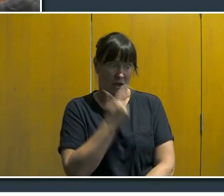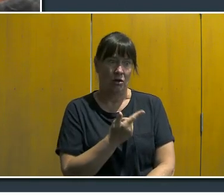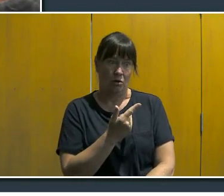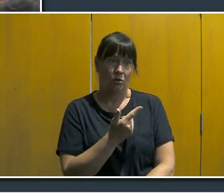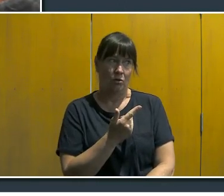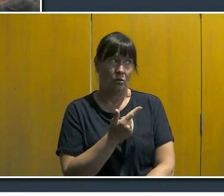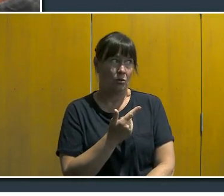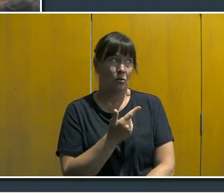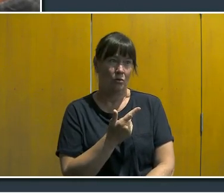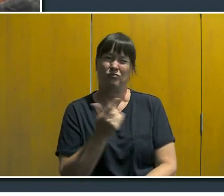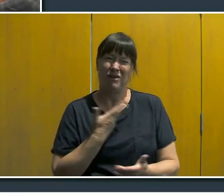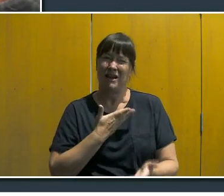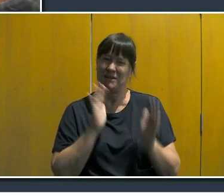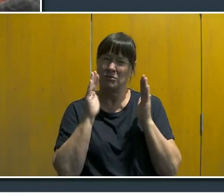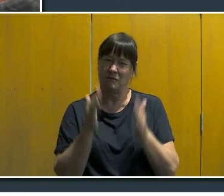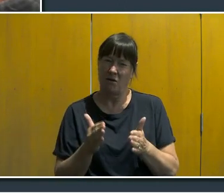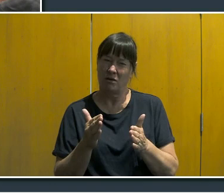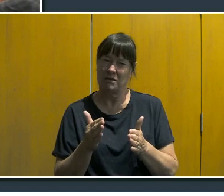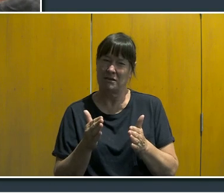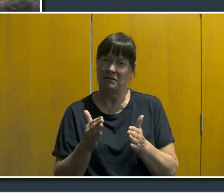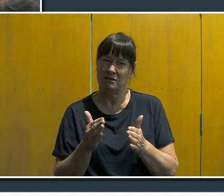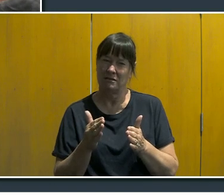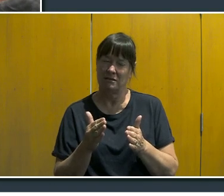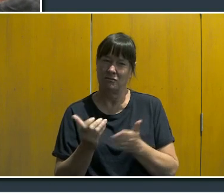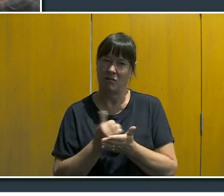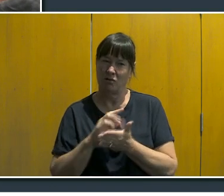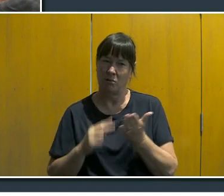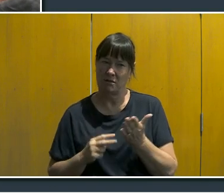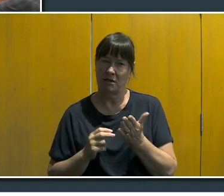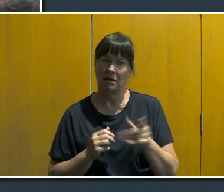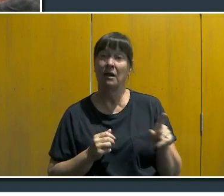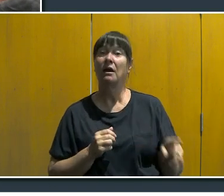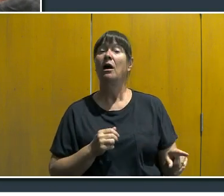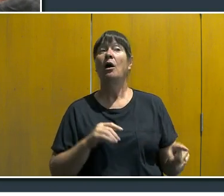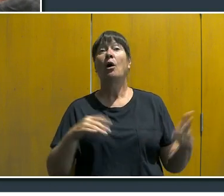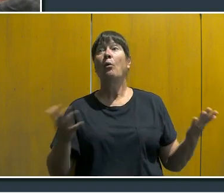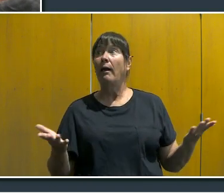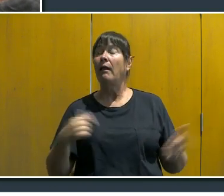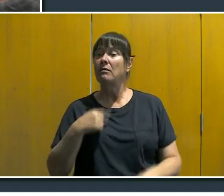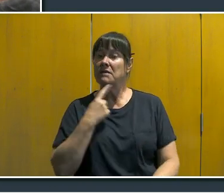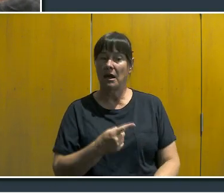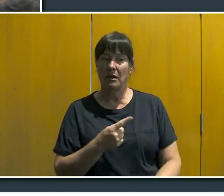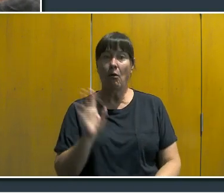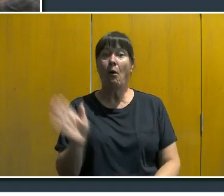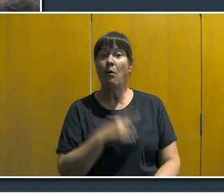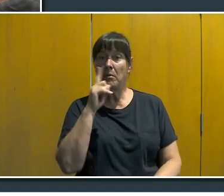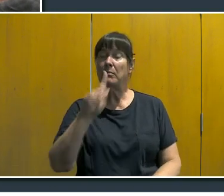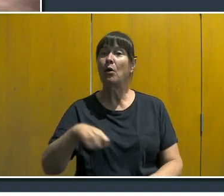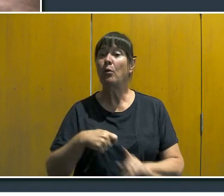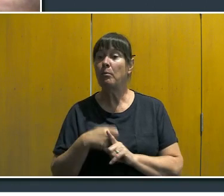we're here to discuss the revenue I will say, policy. Paying on roads, all us ratepayers out there, we